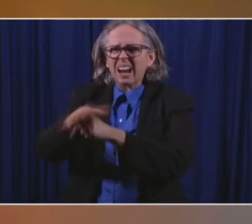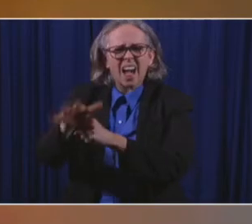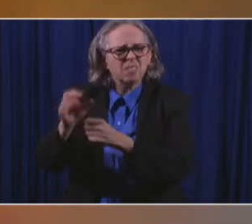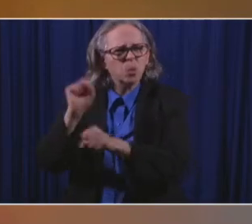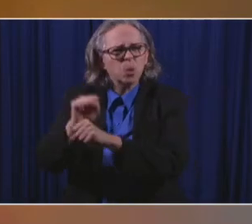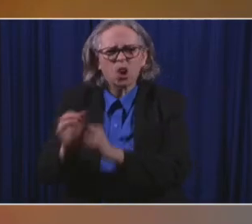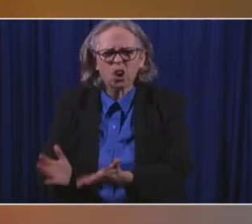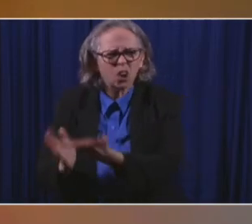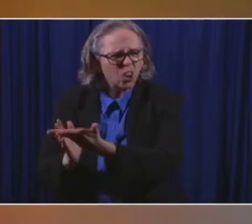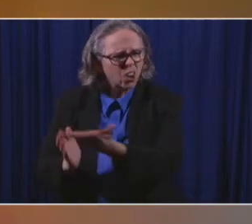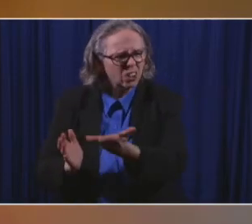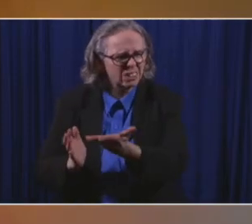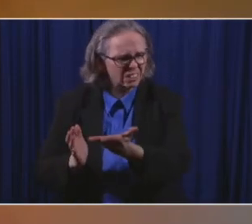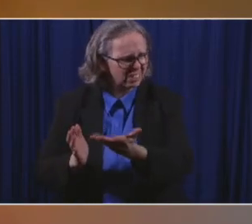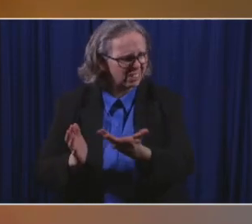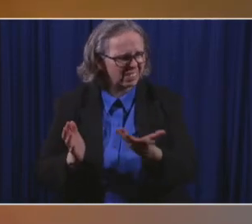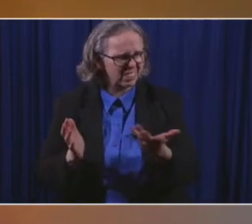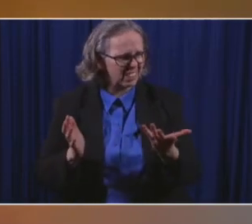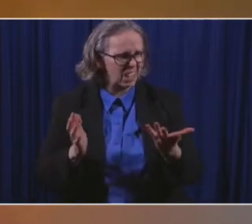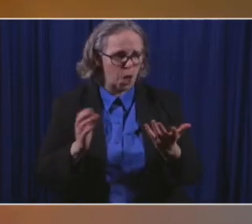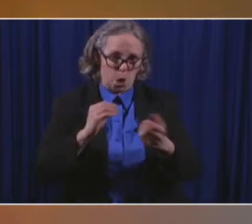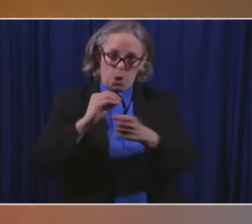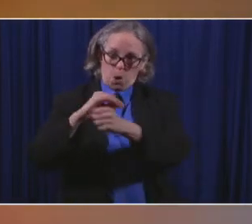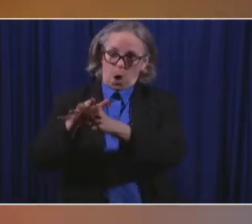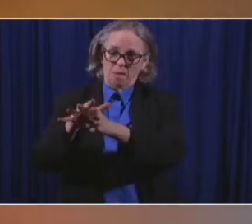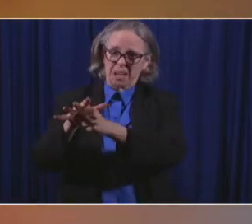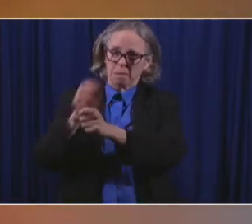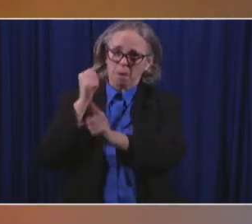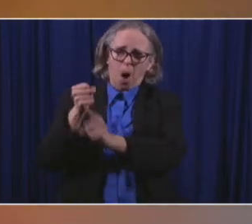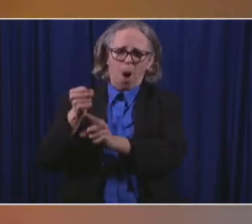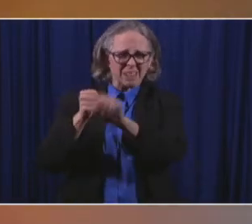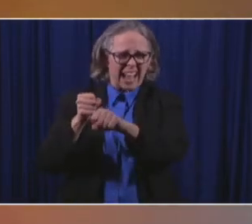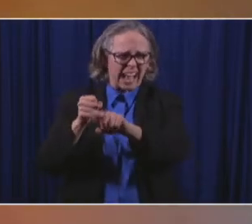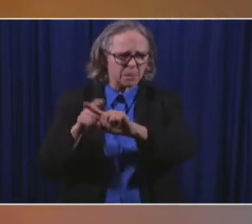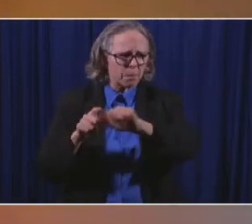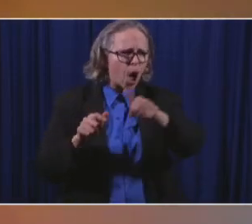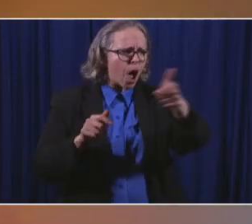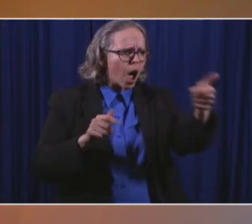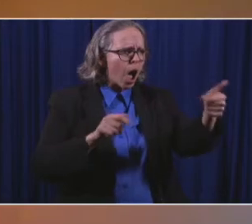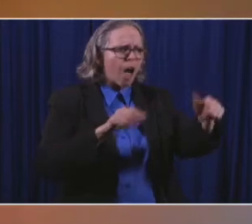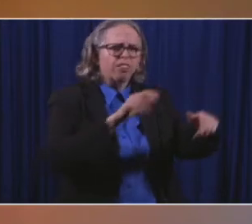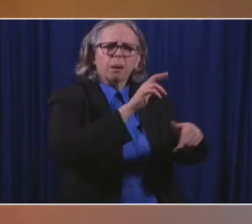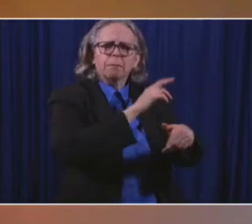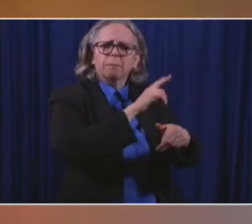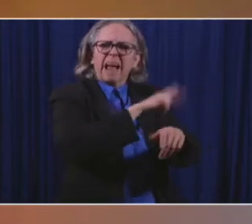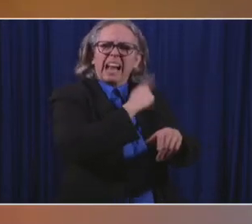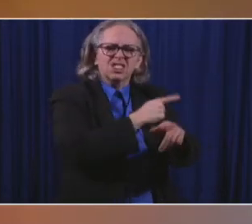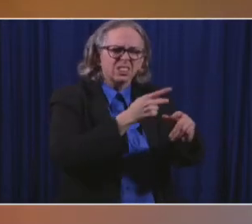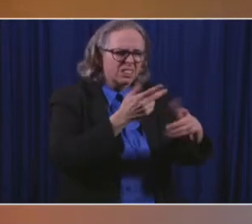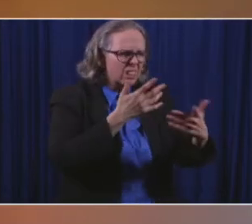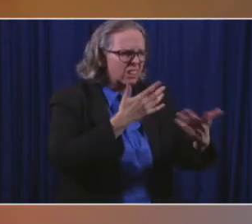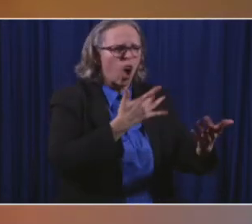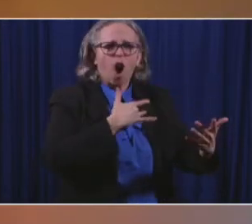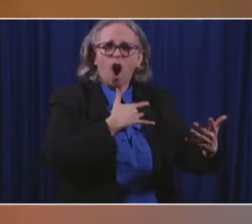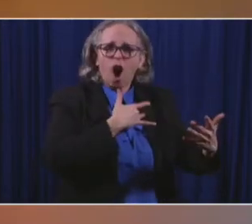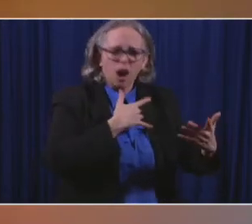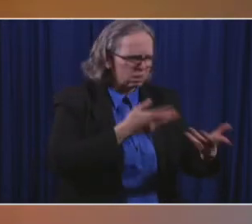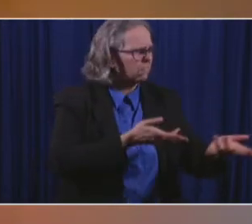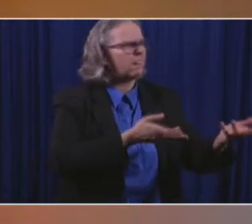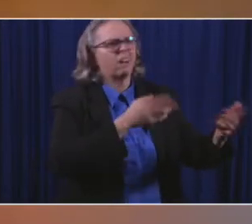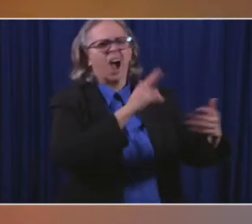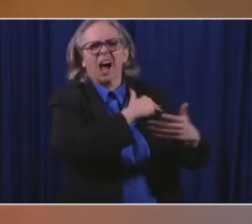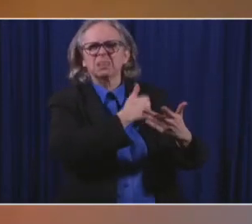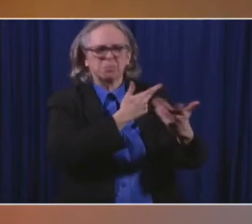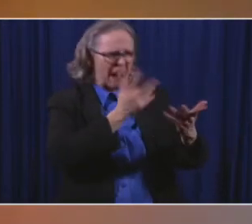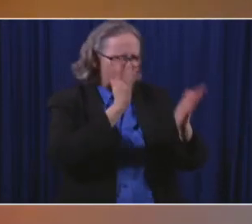no hospitals in the bed, or no beds in the hospital, it doesn't matter whether you have COVID or you're having a heart attack. Everyone's being affected because of the